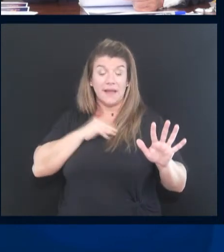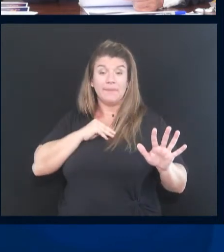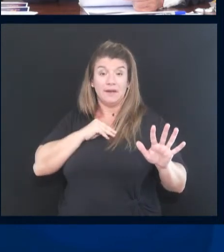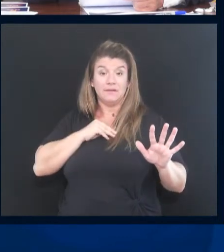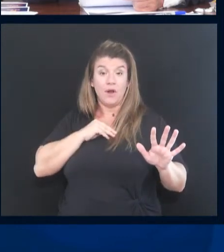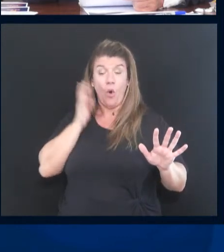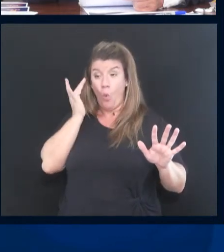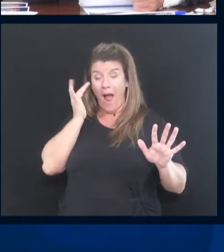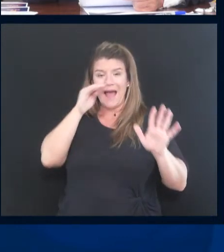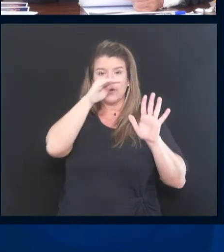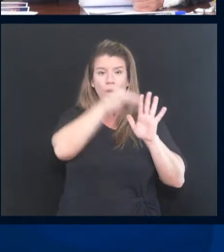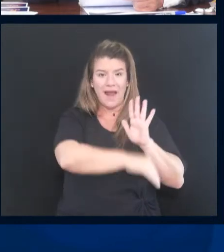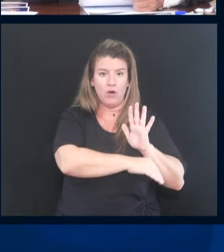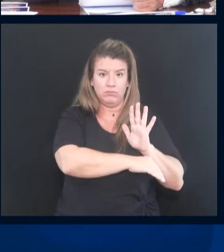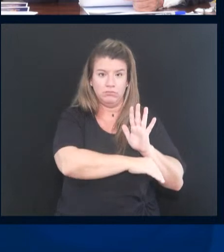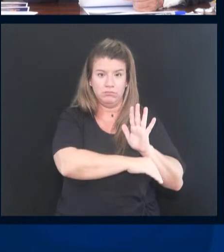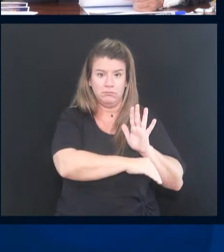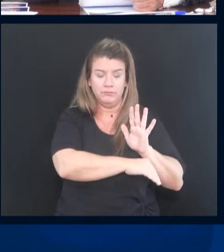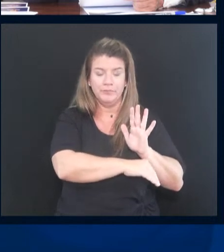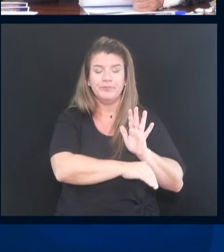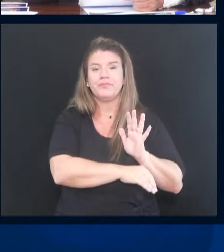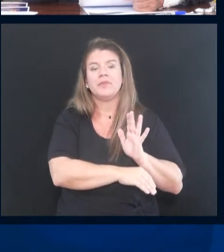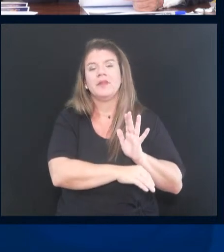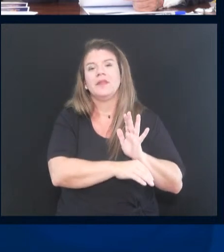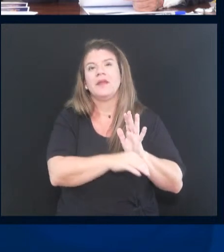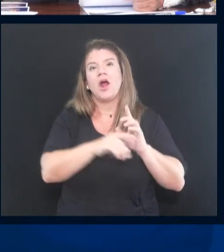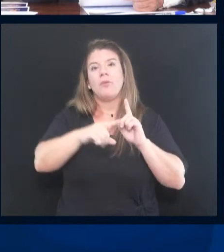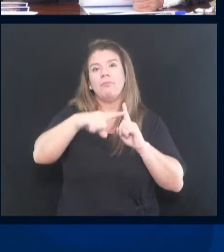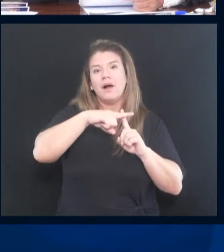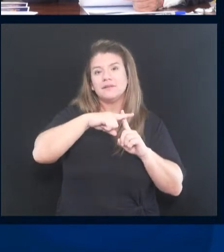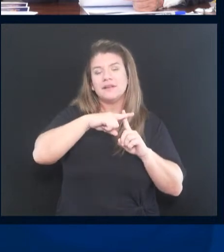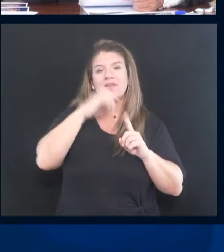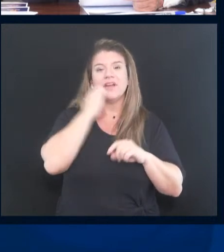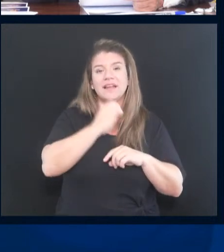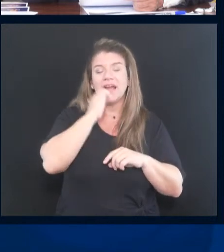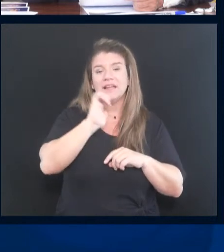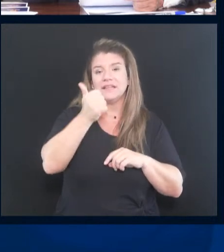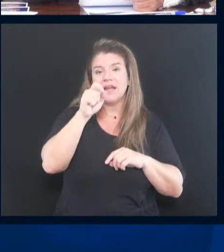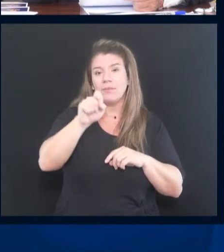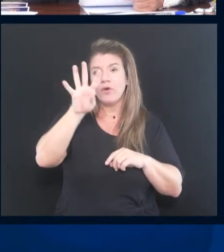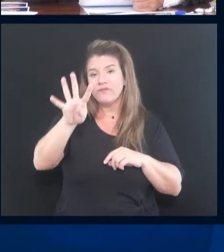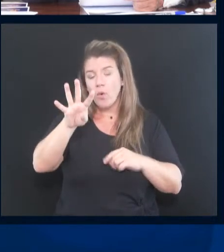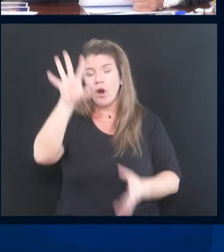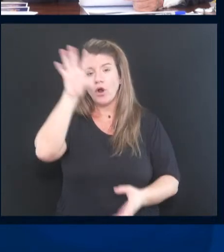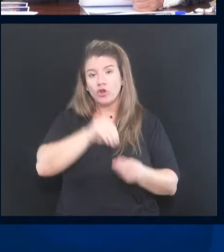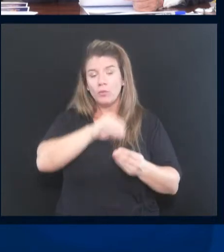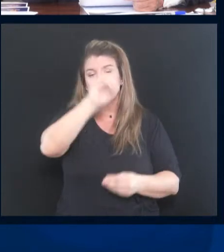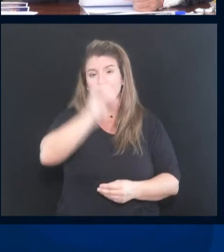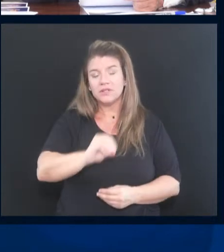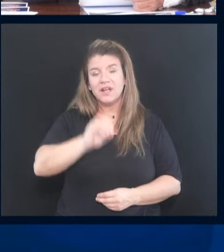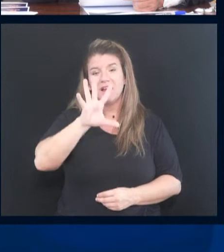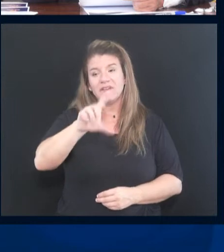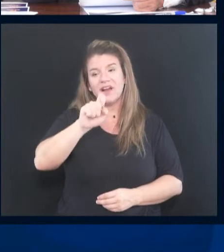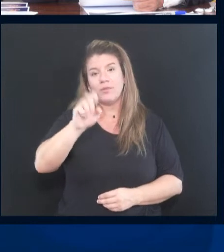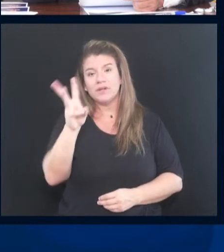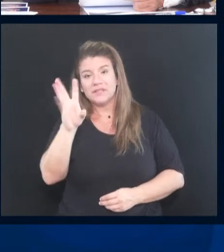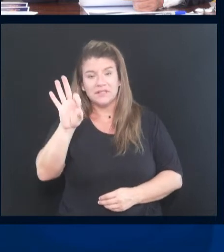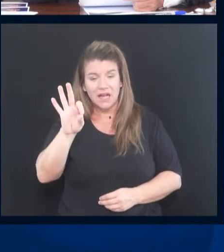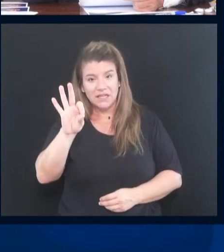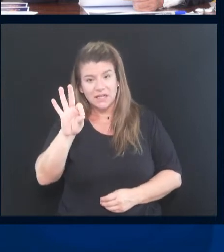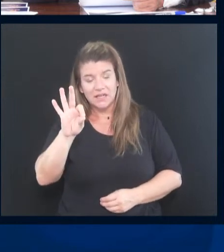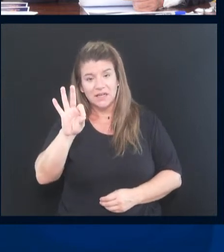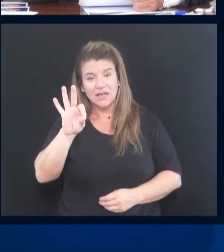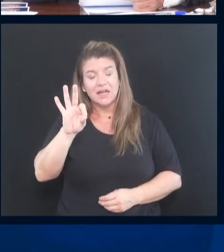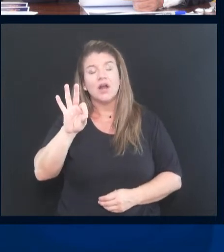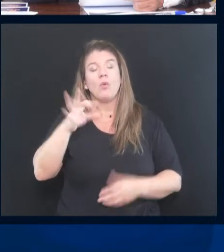down. That's great. Our daily positivity rate is 10.4. Our cumulative rate is at 5.69.